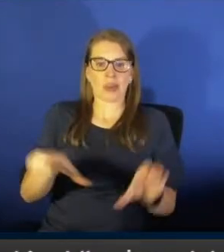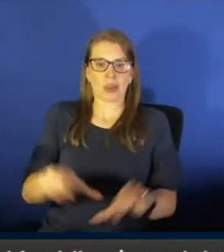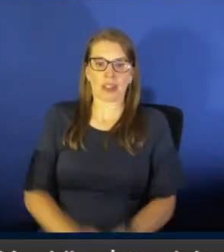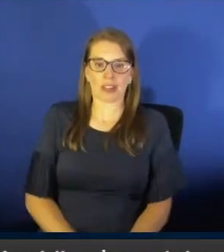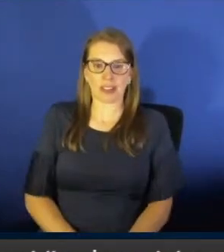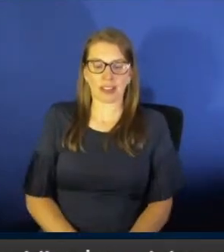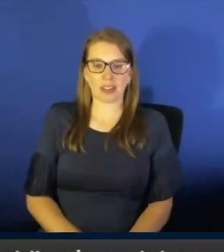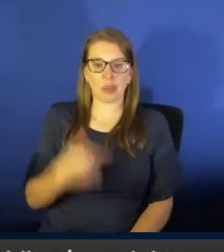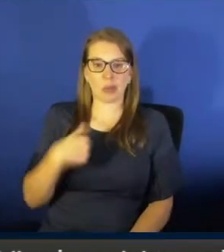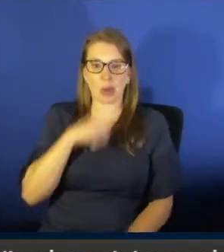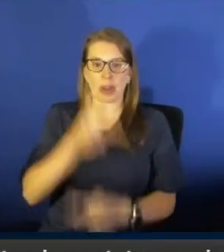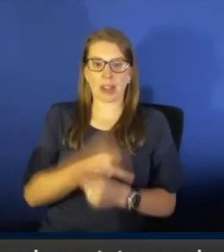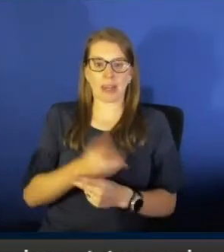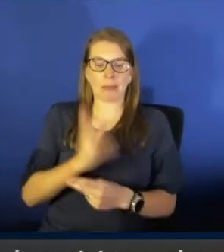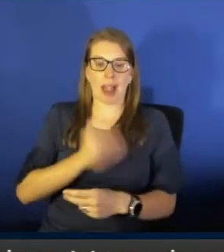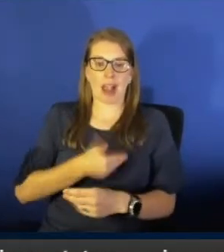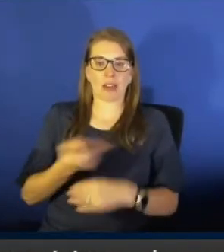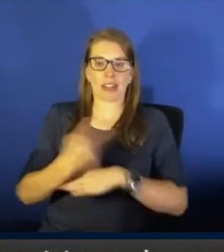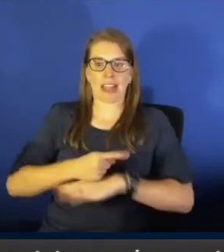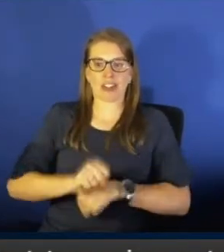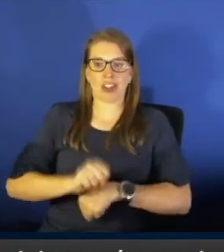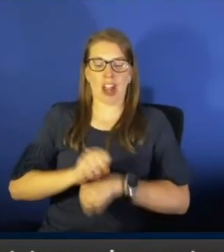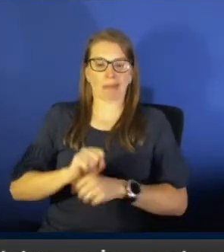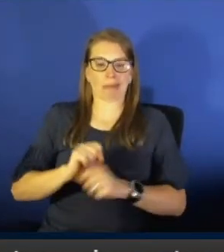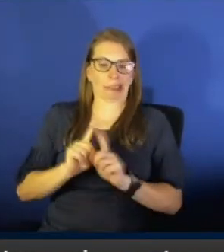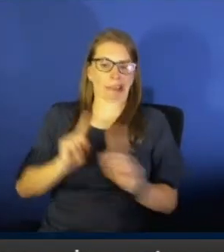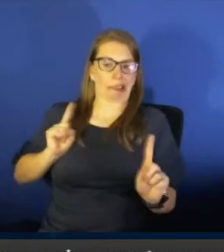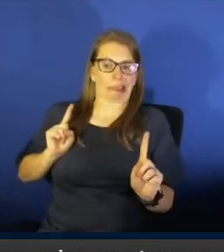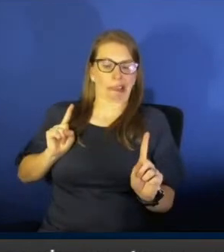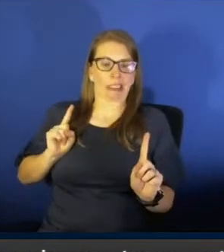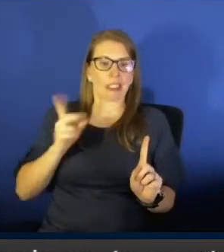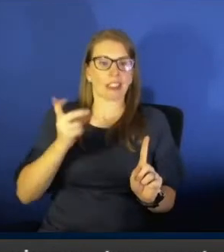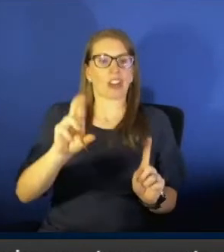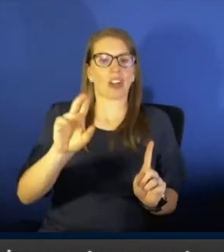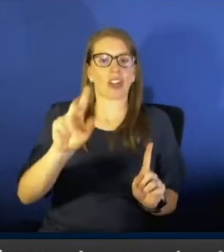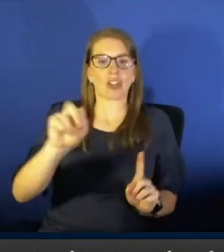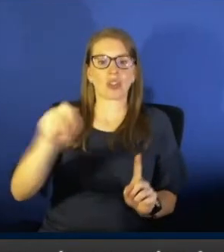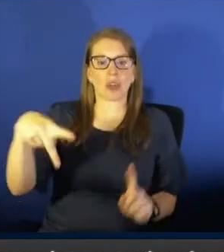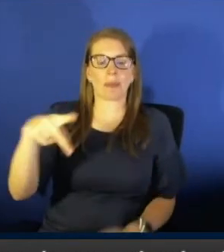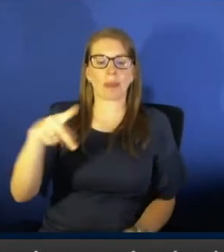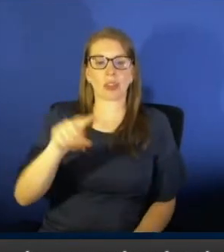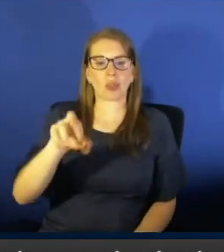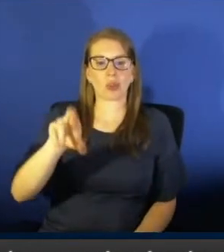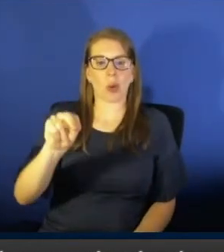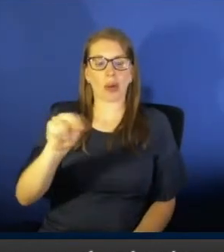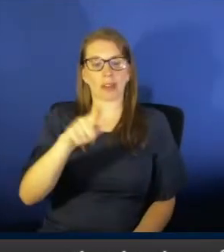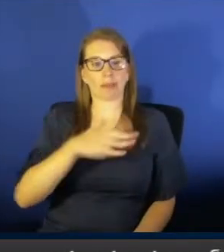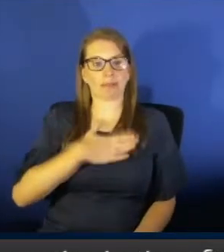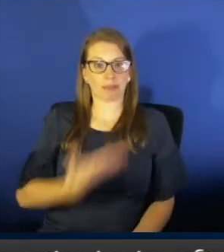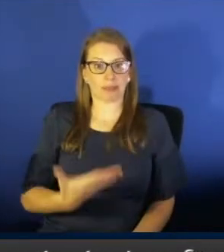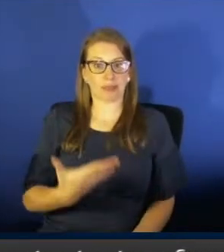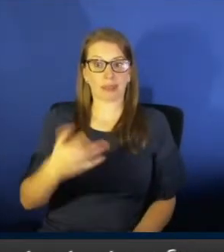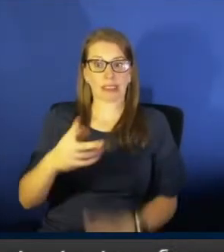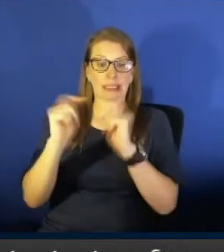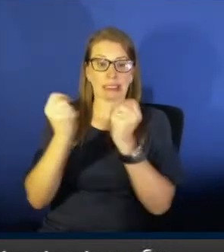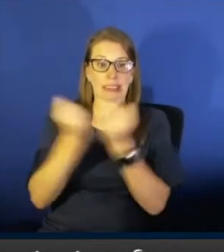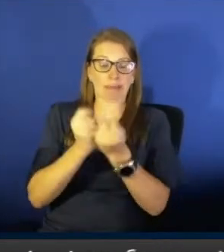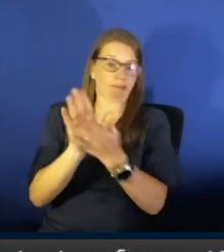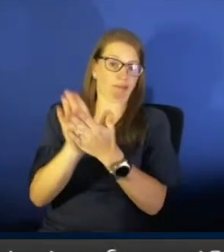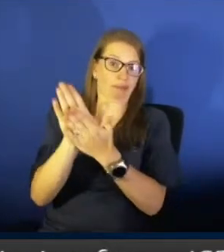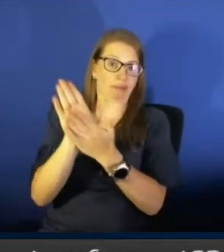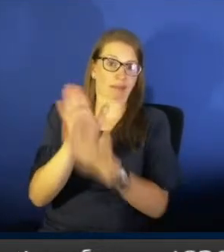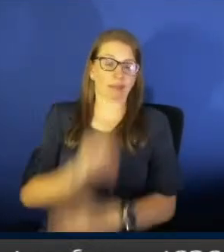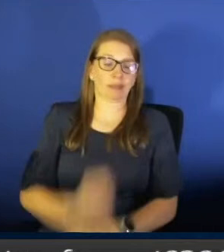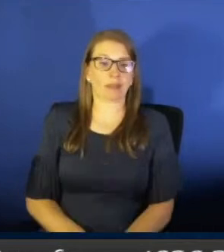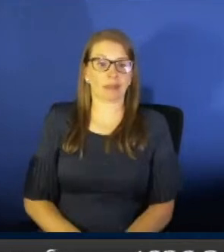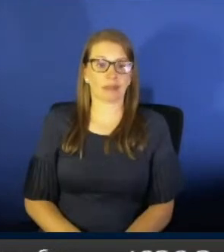for sure and stay out of their way. And yes, please. Dr. Trip Zorn admits you give all glory to this team that you're looking at right there. Right? Oh yeah, no, we'll have fun with